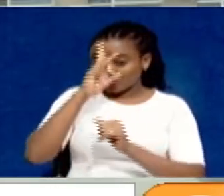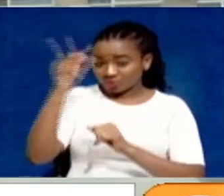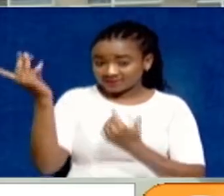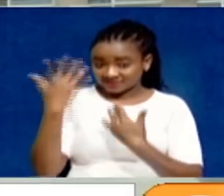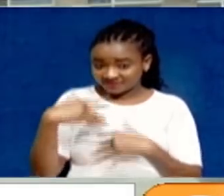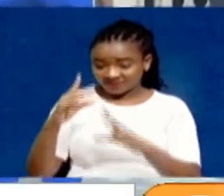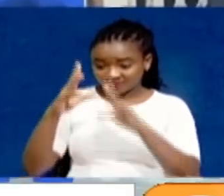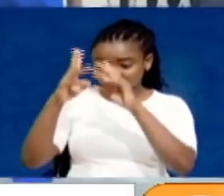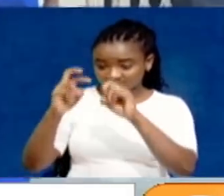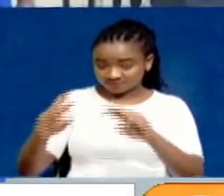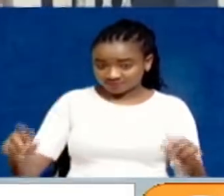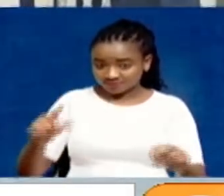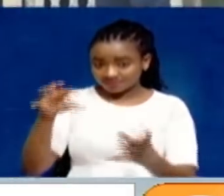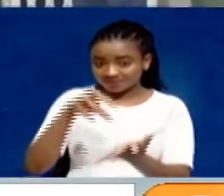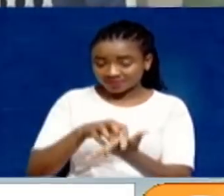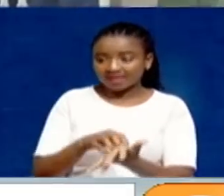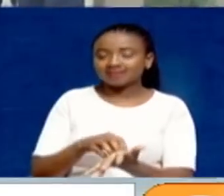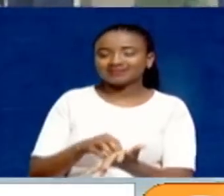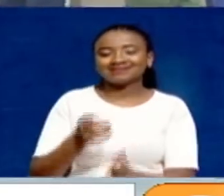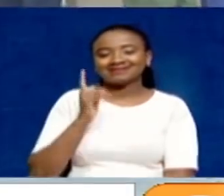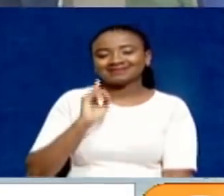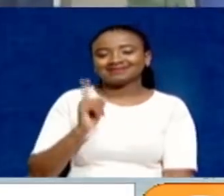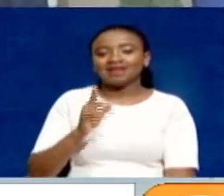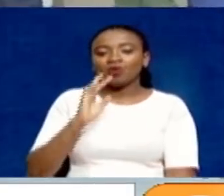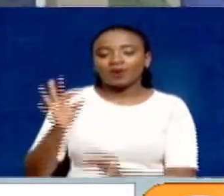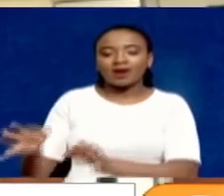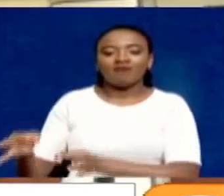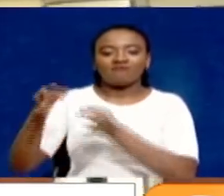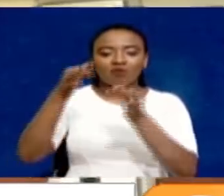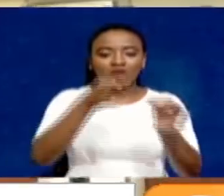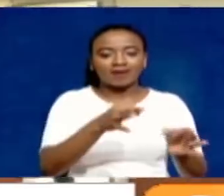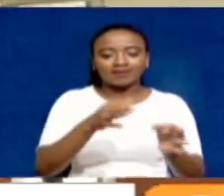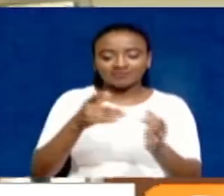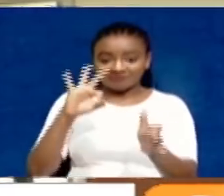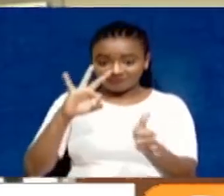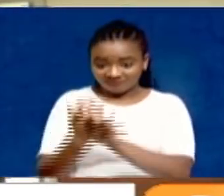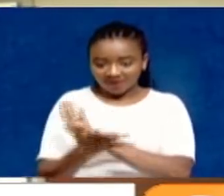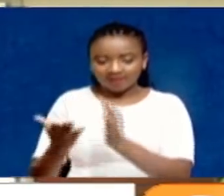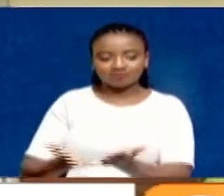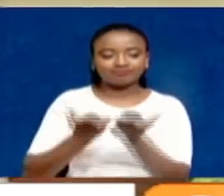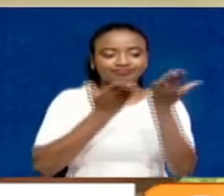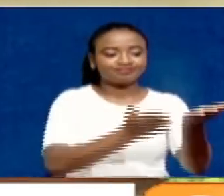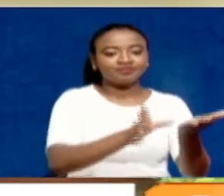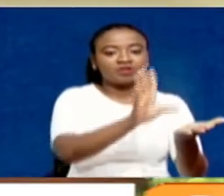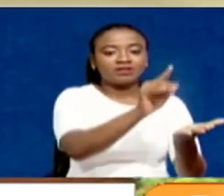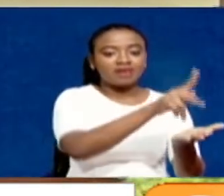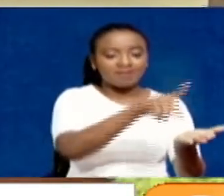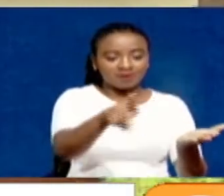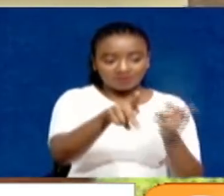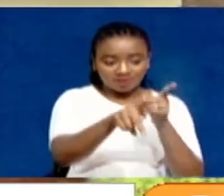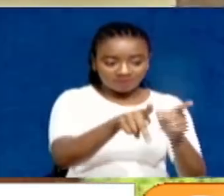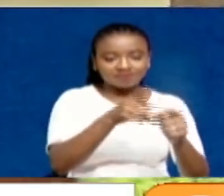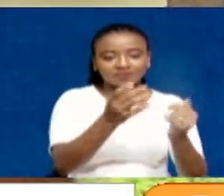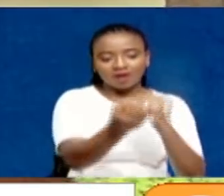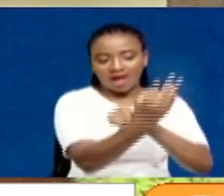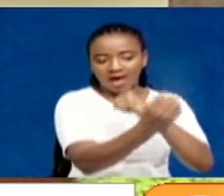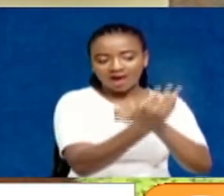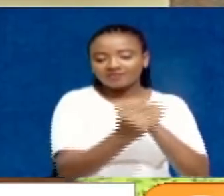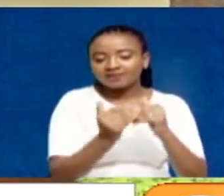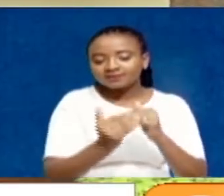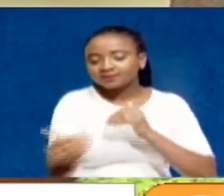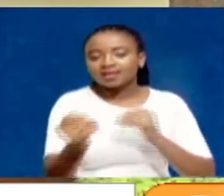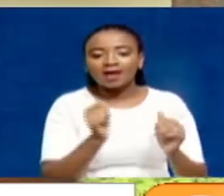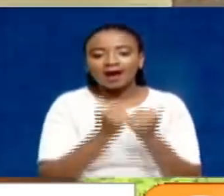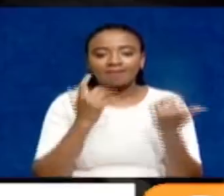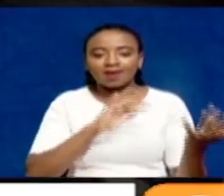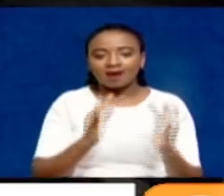investigations into the incident are expected to forward the file to the Director of Public Prosecution, who will advise on the charges or